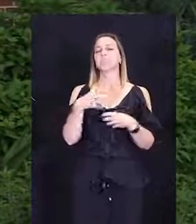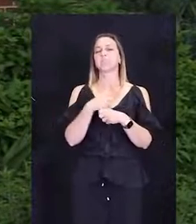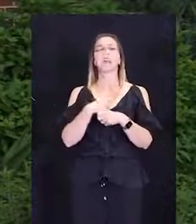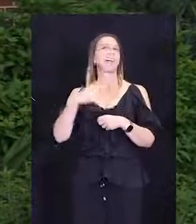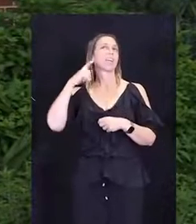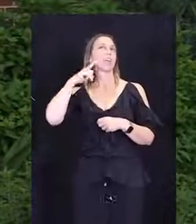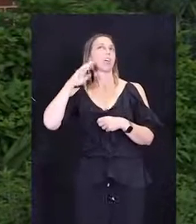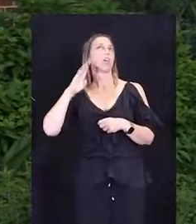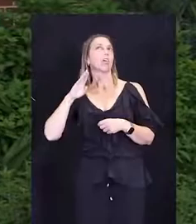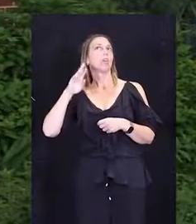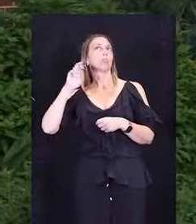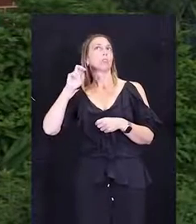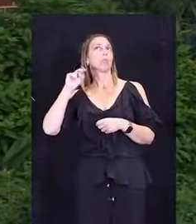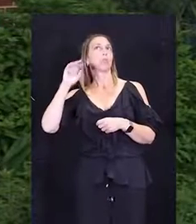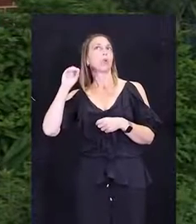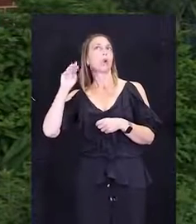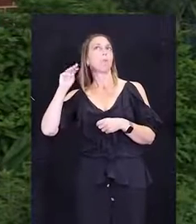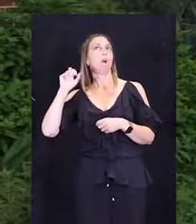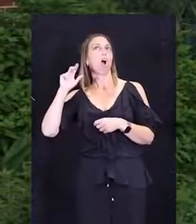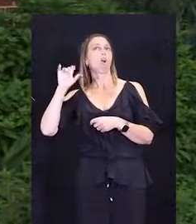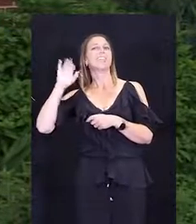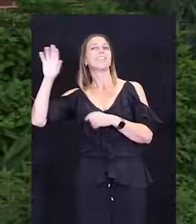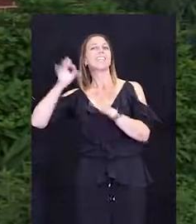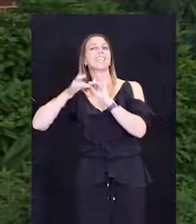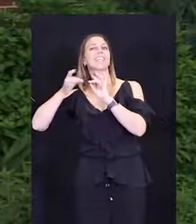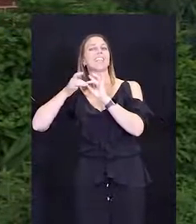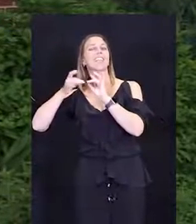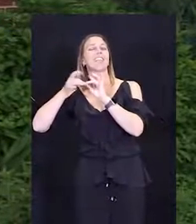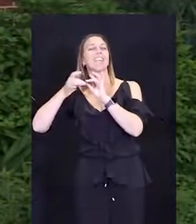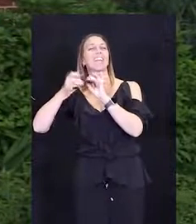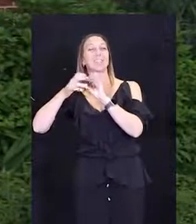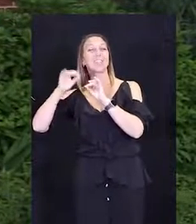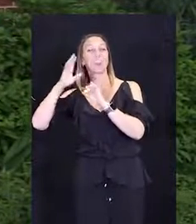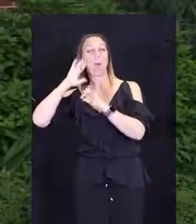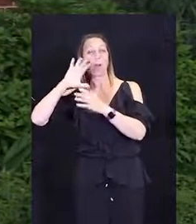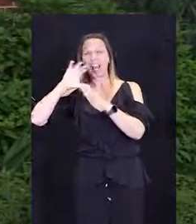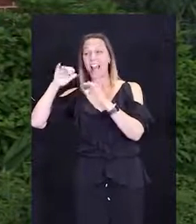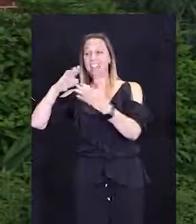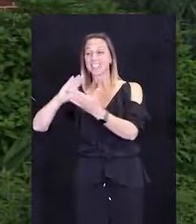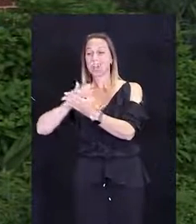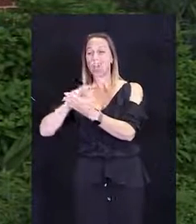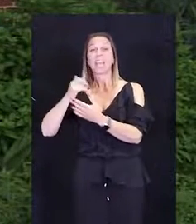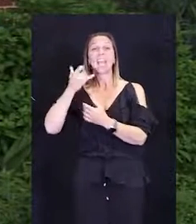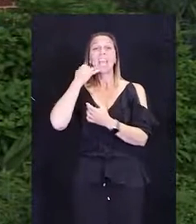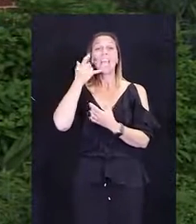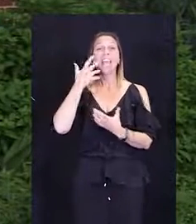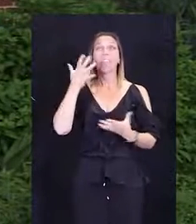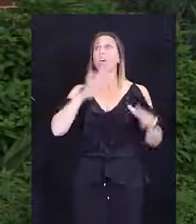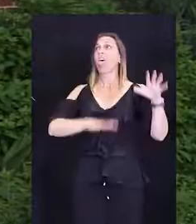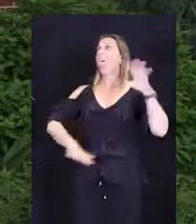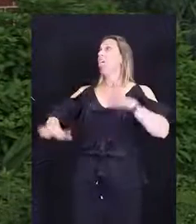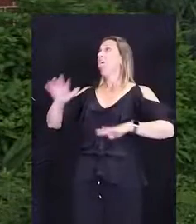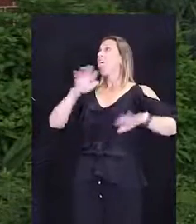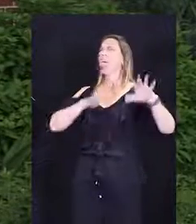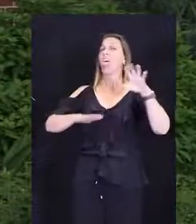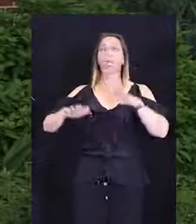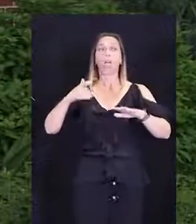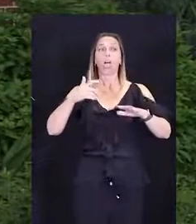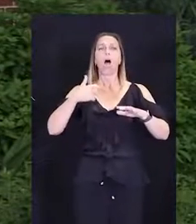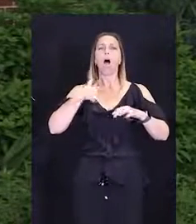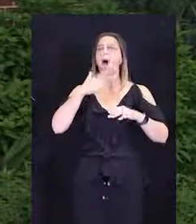As I wrap up my speech, I can hear the Bruno Mars lyrics of our class song in my head. If you ever find yourself stuck in the middle of the